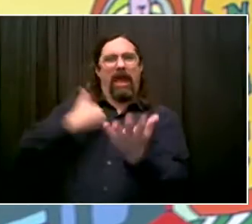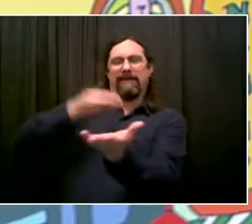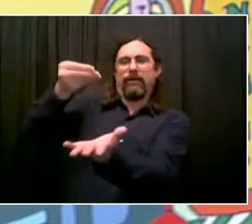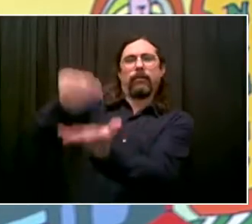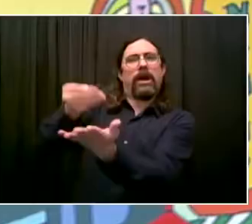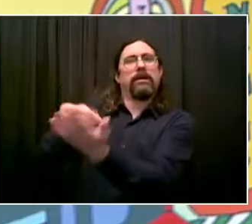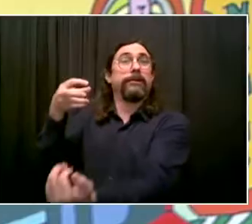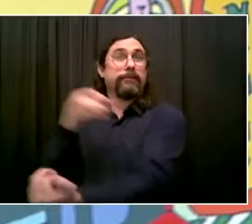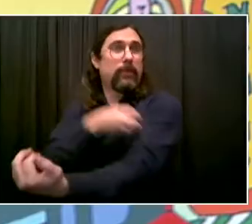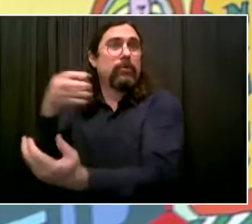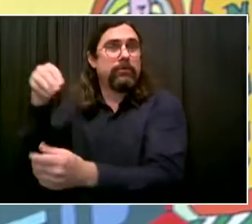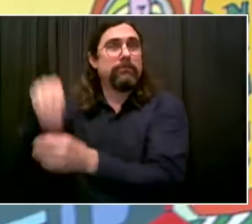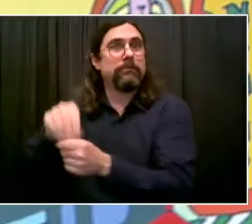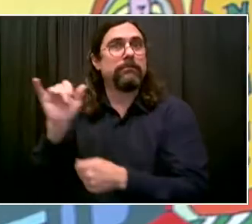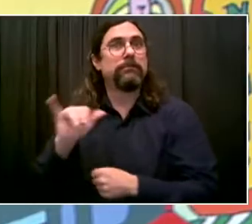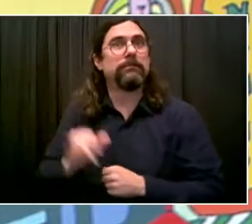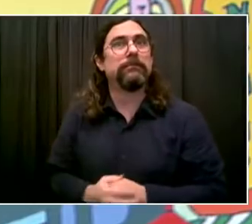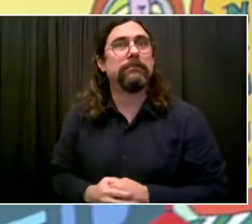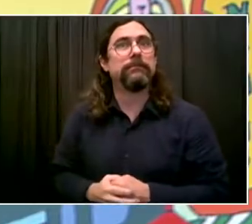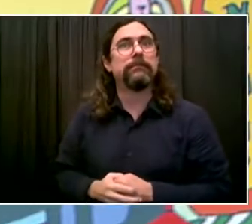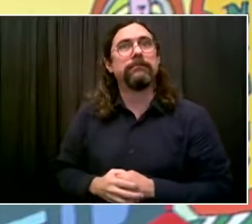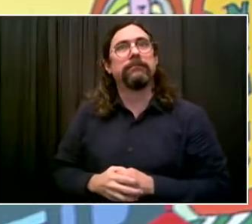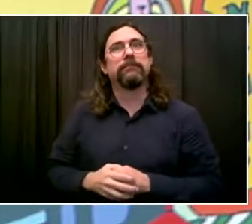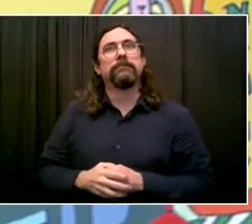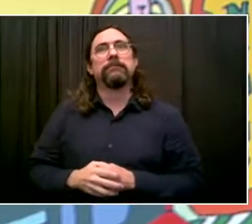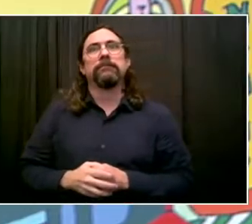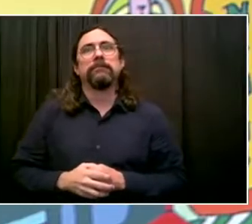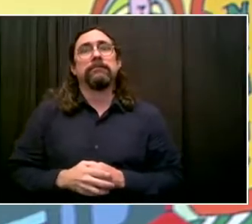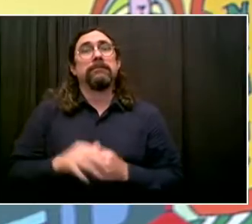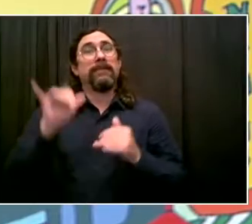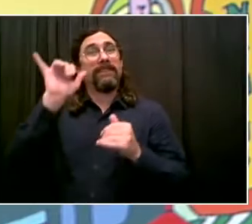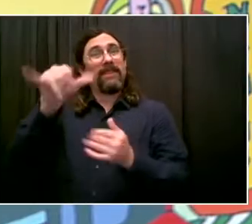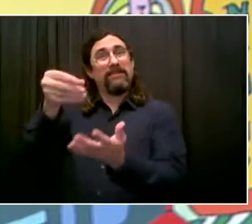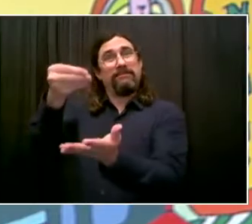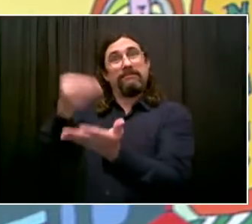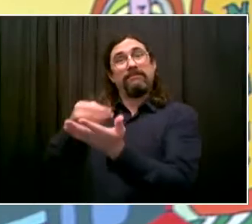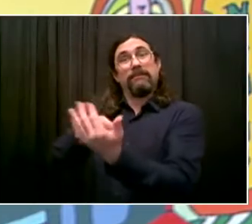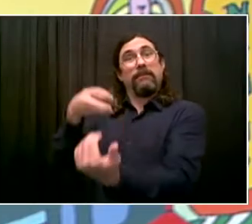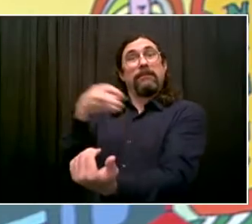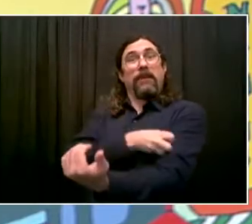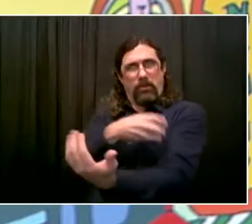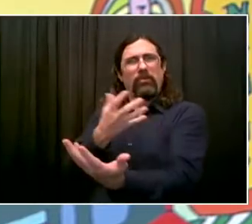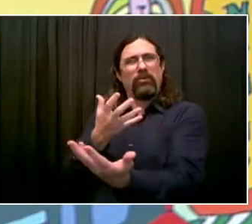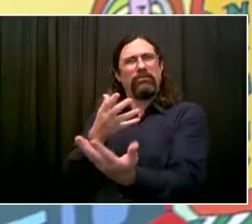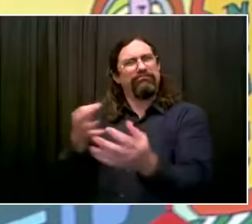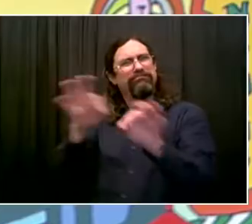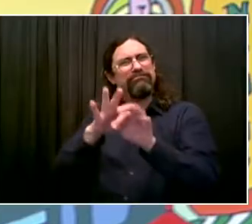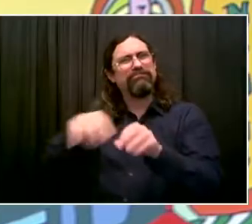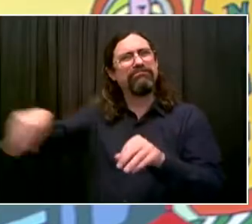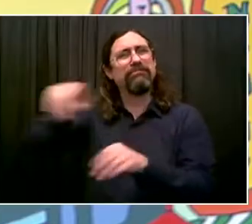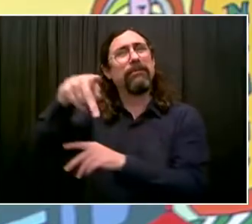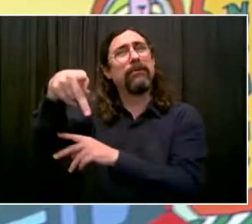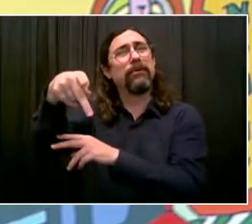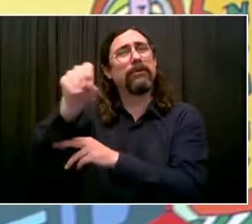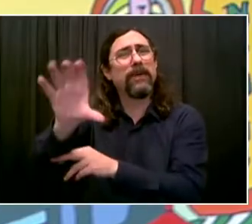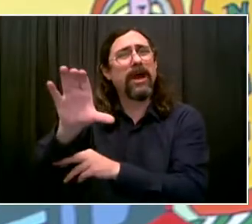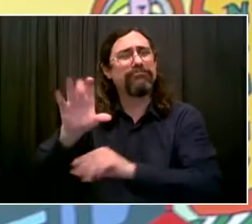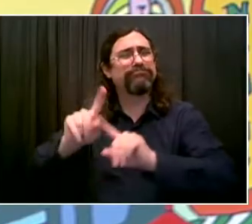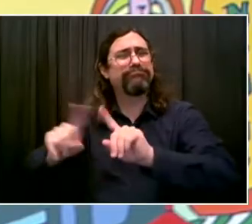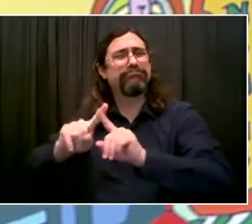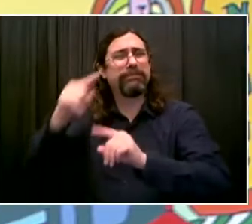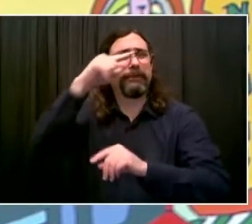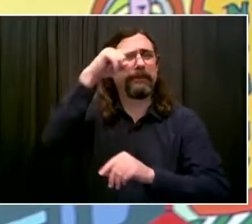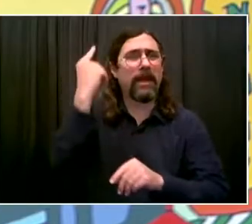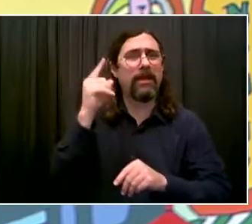a difference. We've had an extraordinary experience with our task force for racial inclusion and equity, leaders of color in